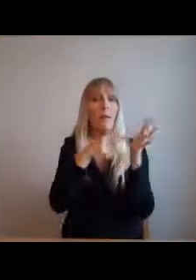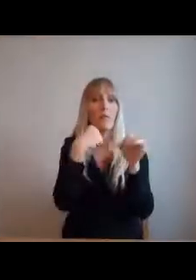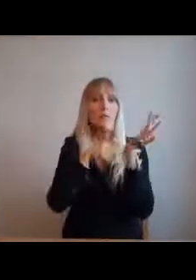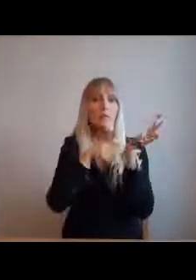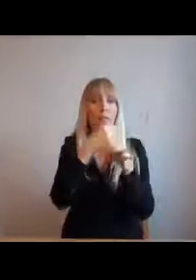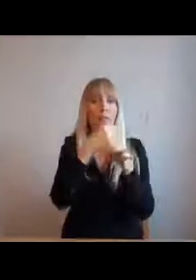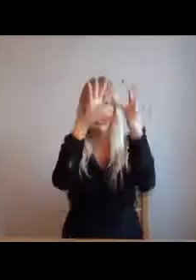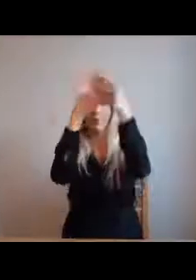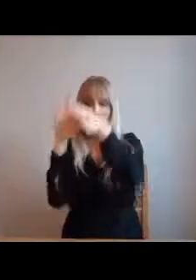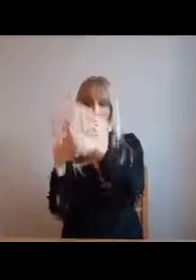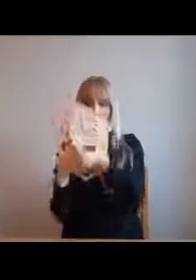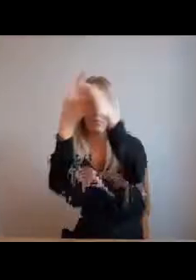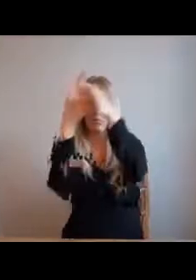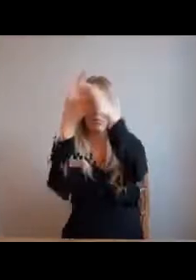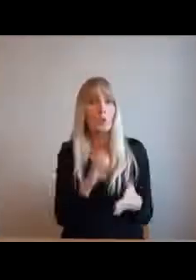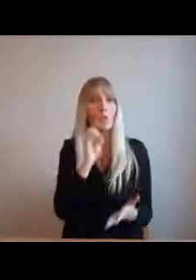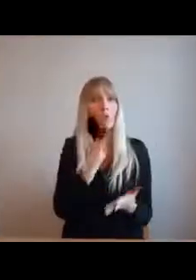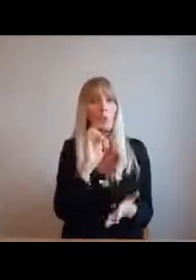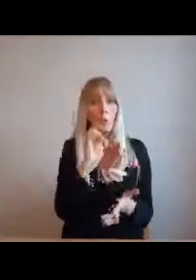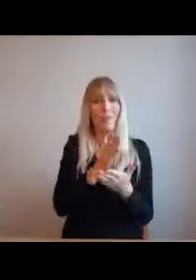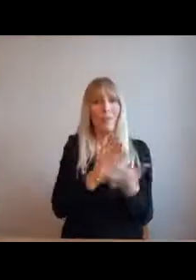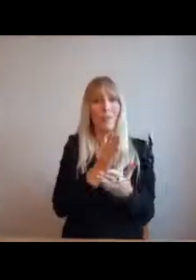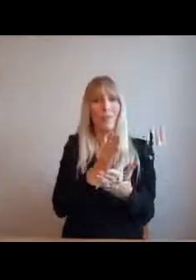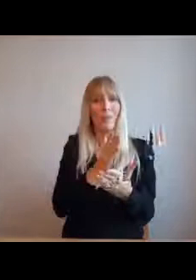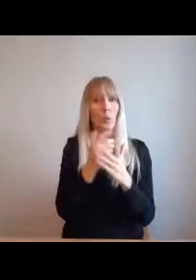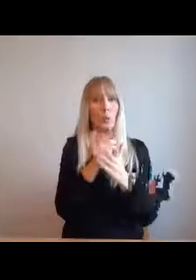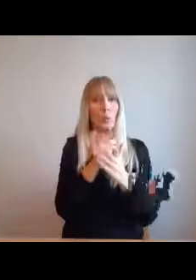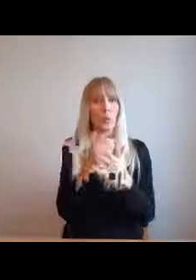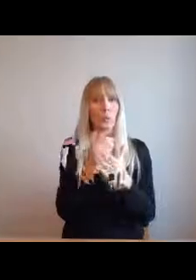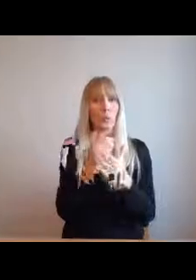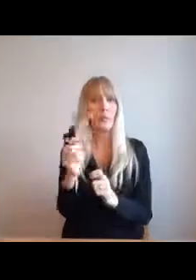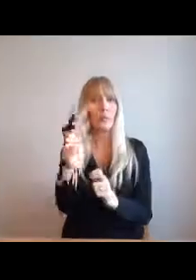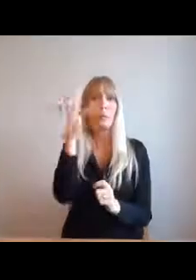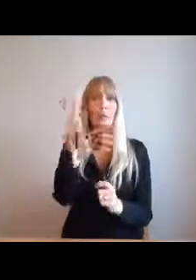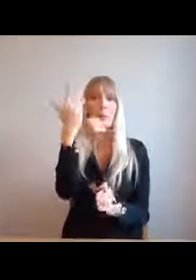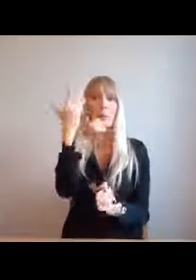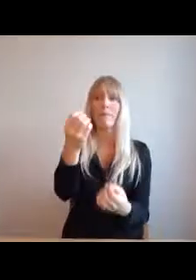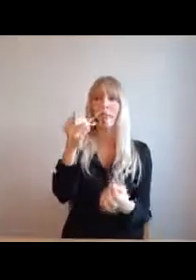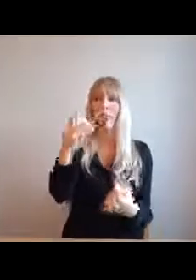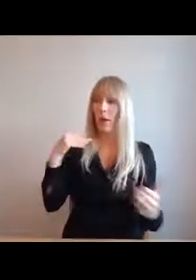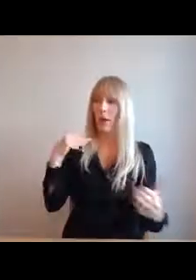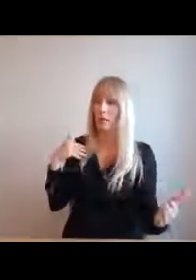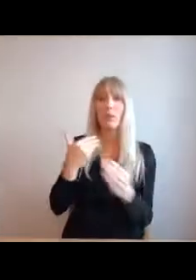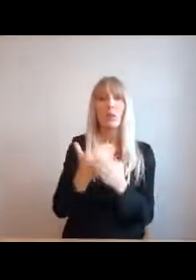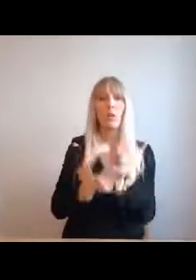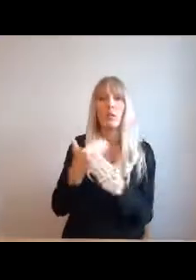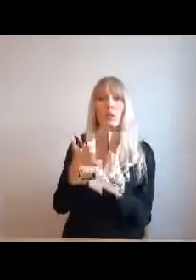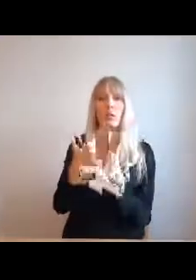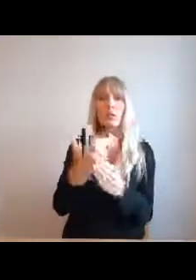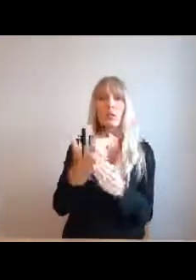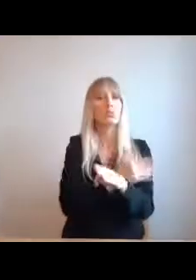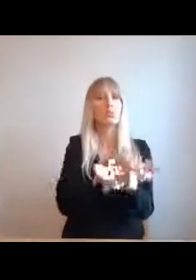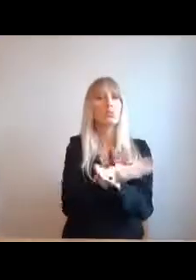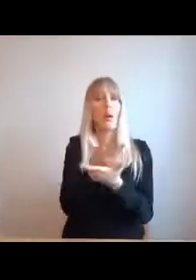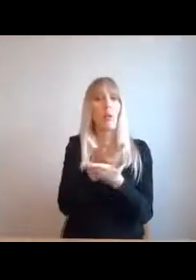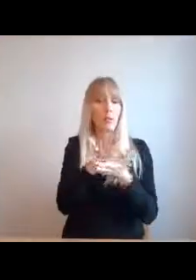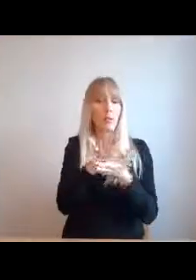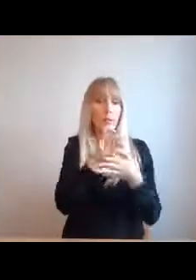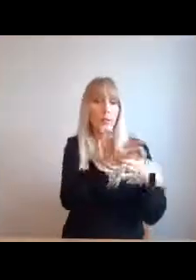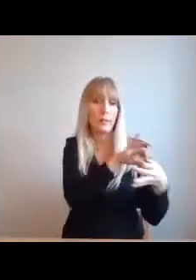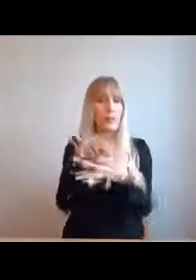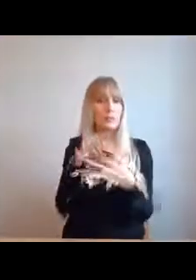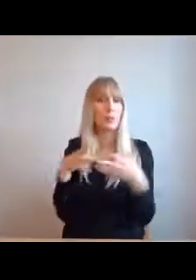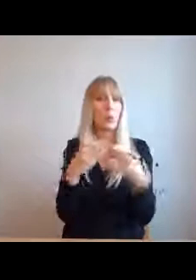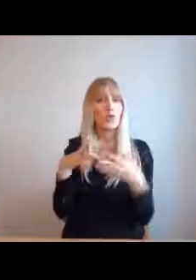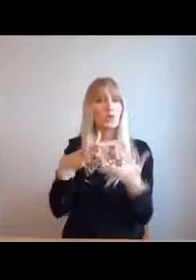of refinements to the design of the Lower Thames Crossing based on feedback received during previous consultations, engagement with our